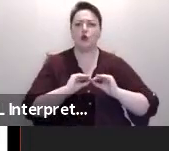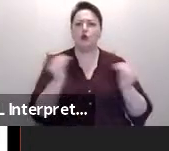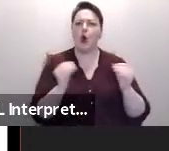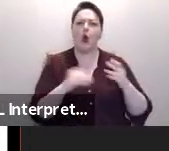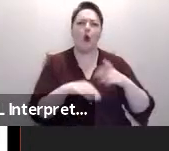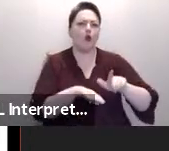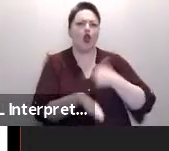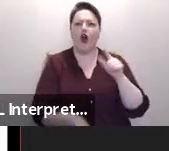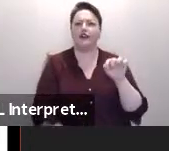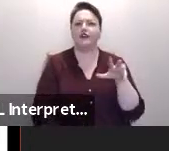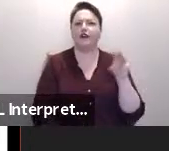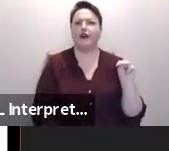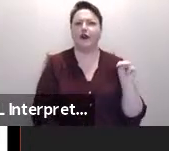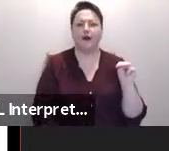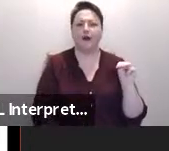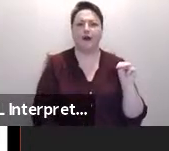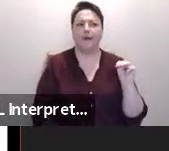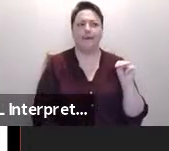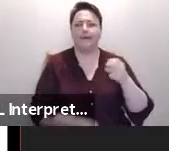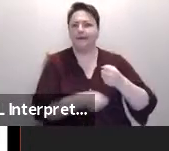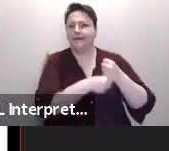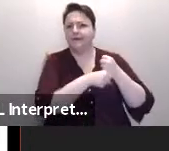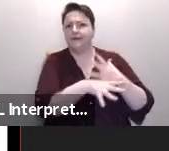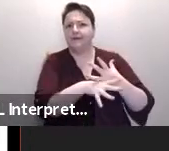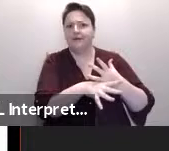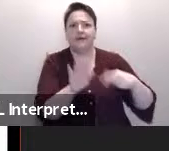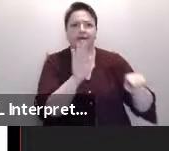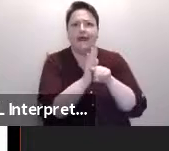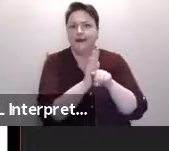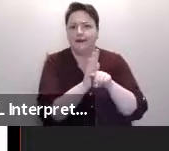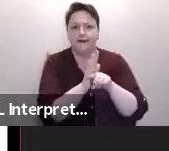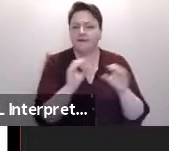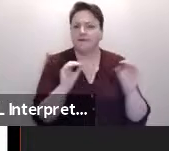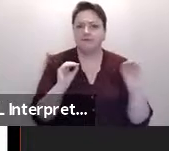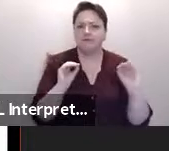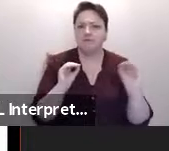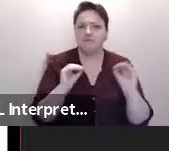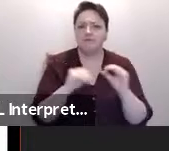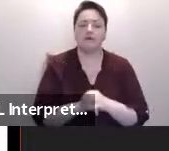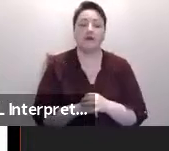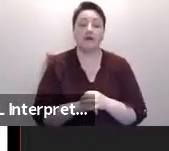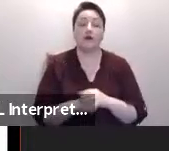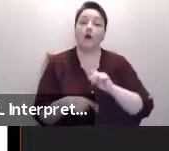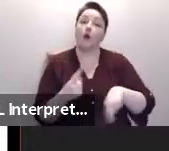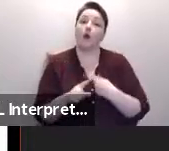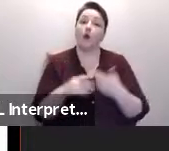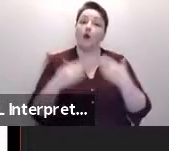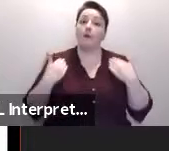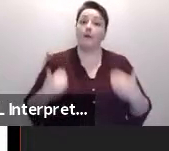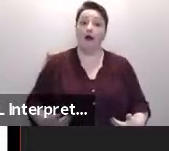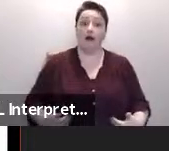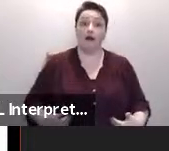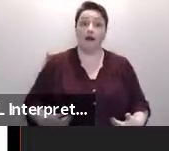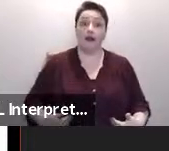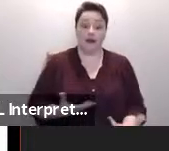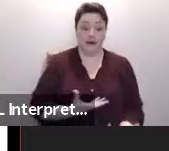there shouldn't be any long-term side effects, because once your body takes this genetic material and